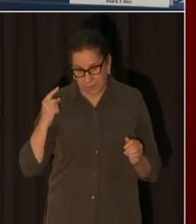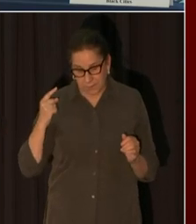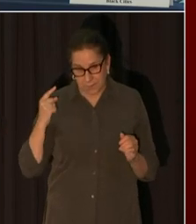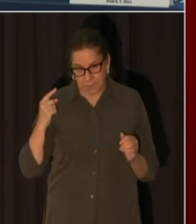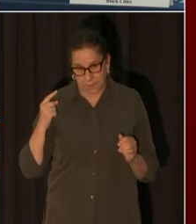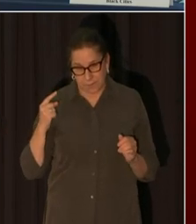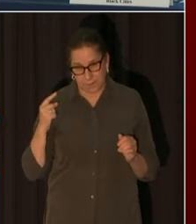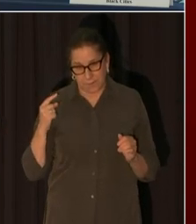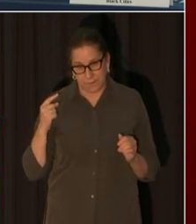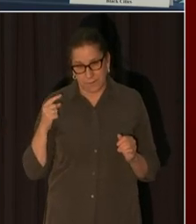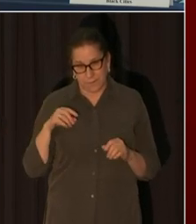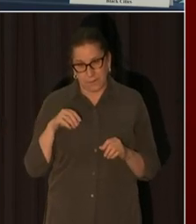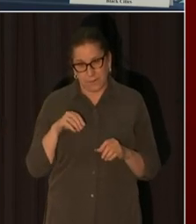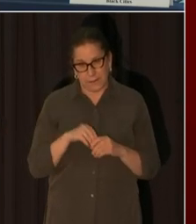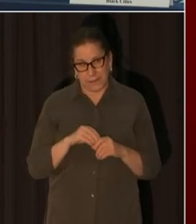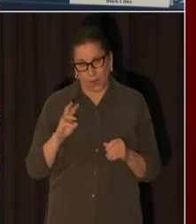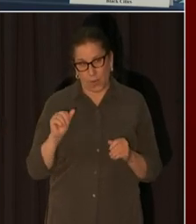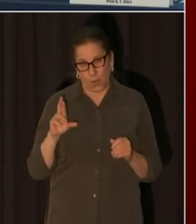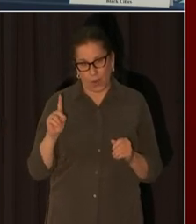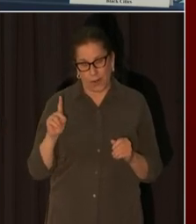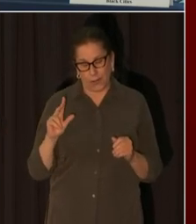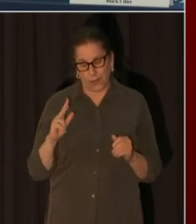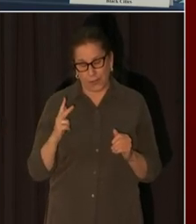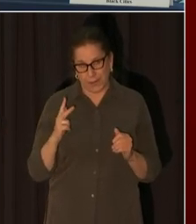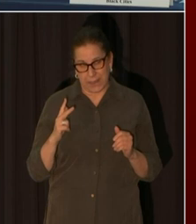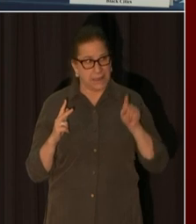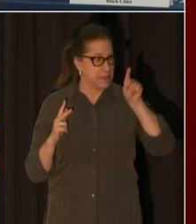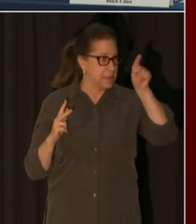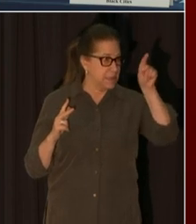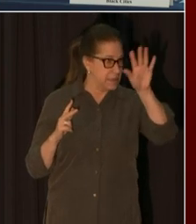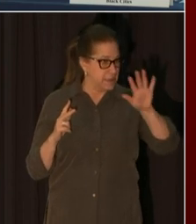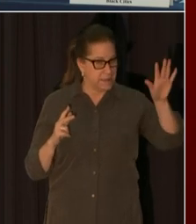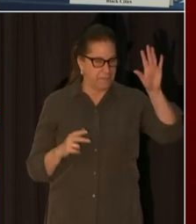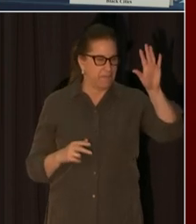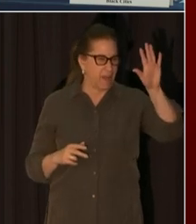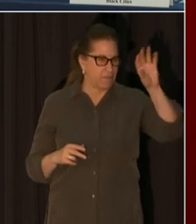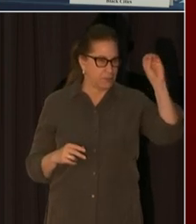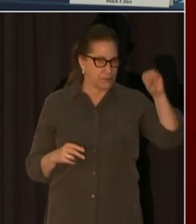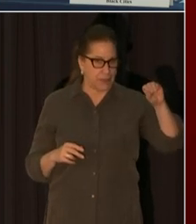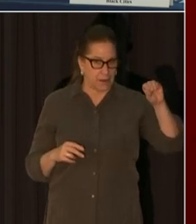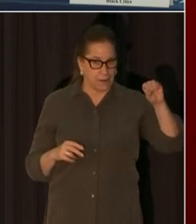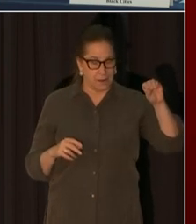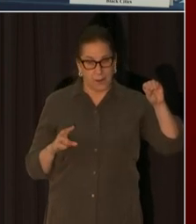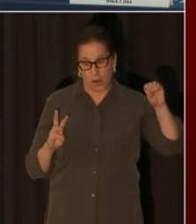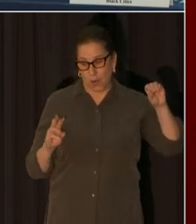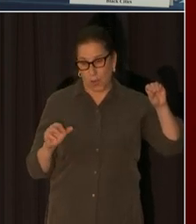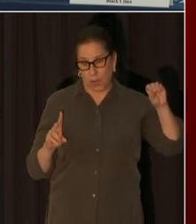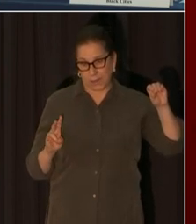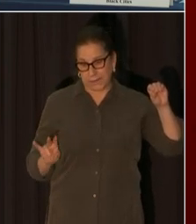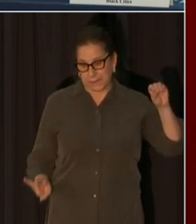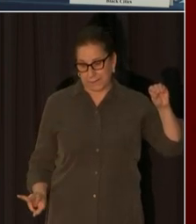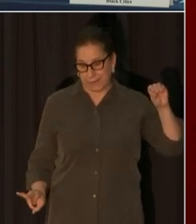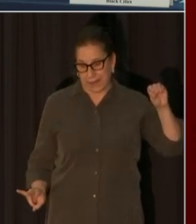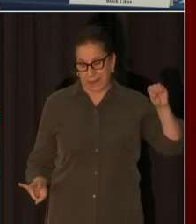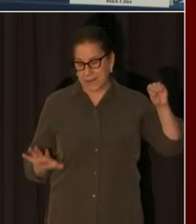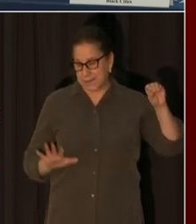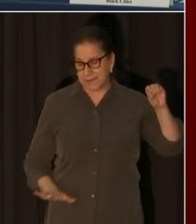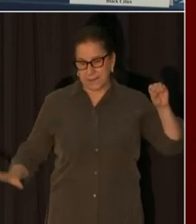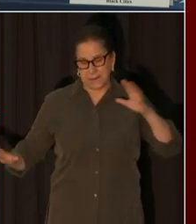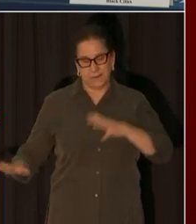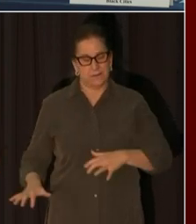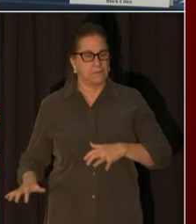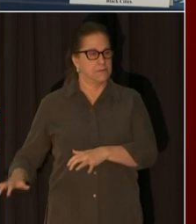is 5%. Ward 7 is 92% black. The vulnerability to COVID